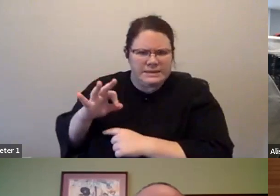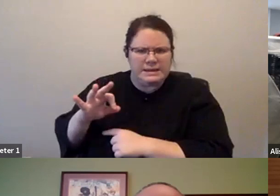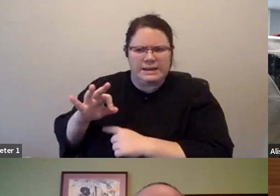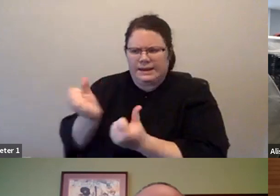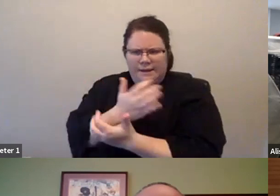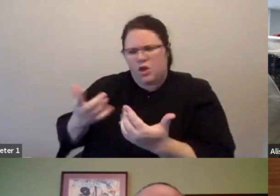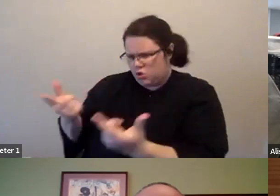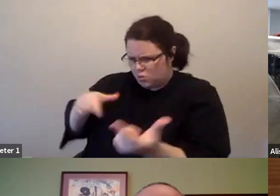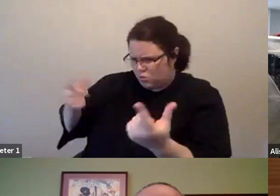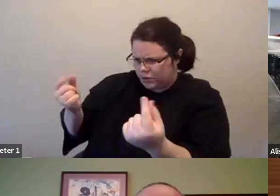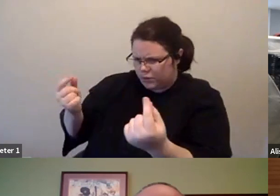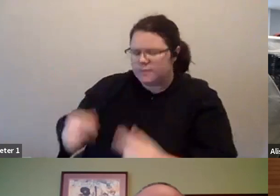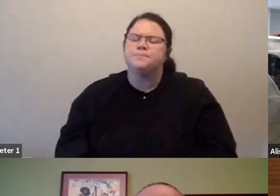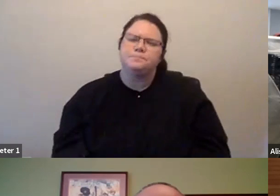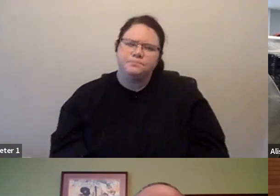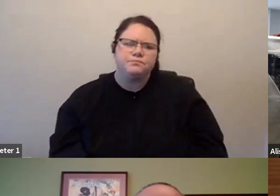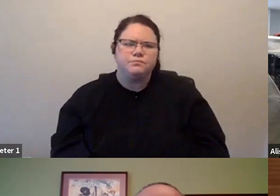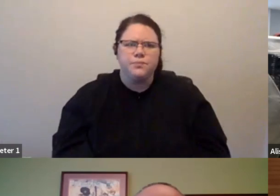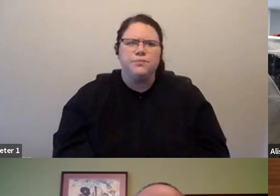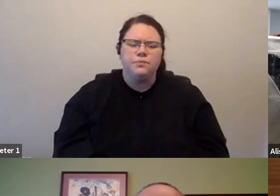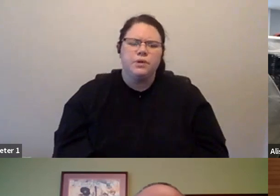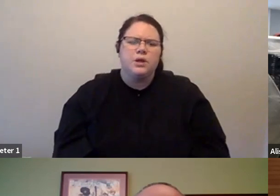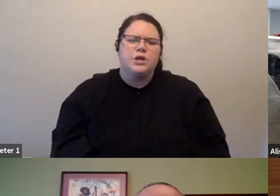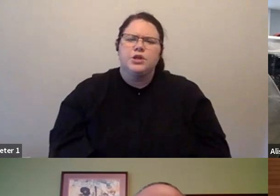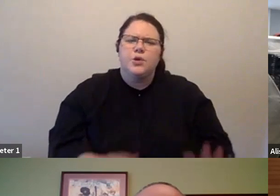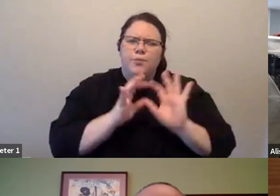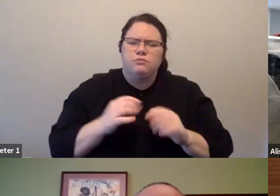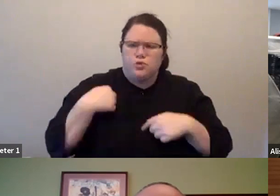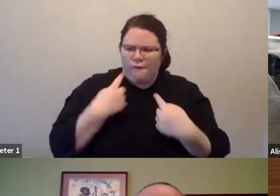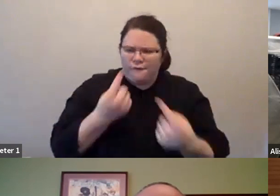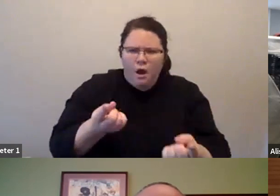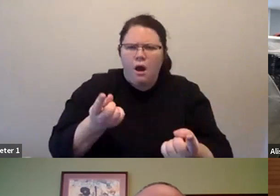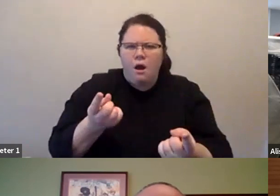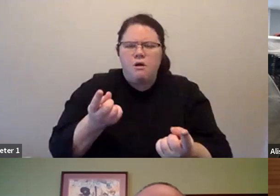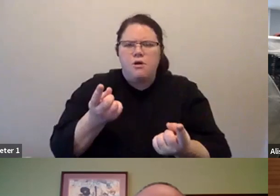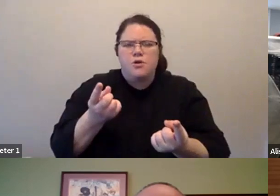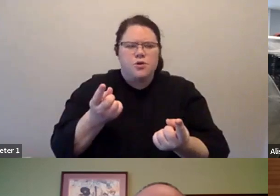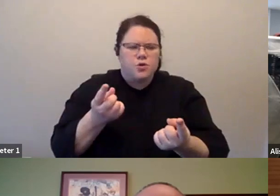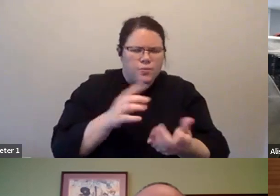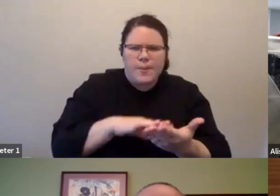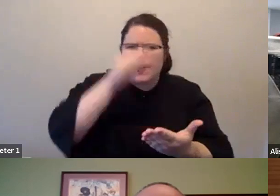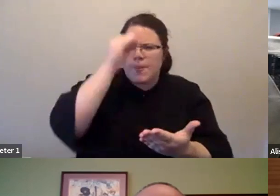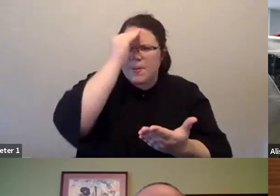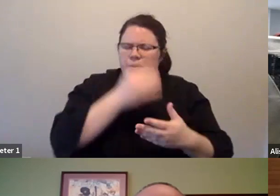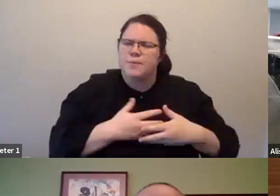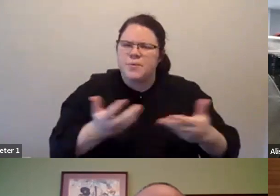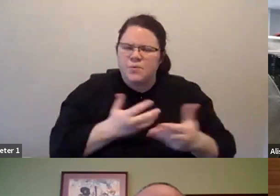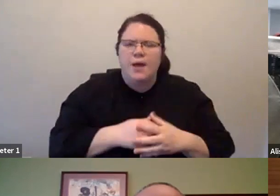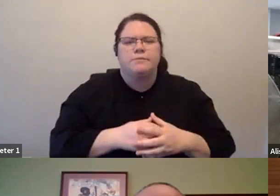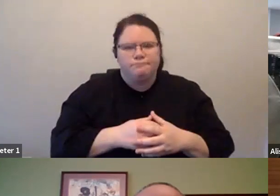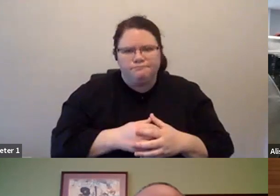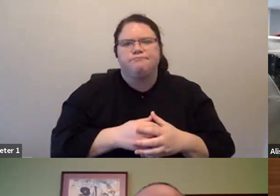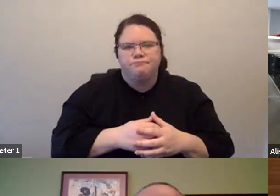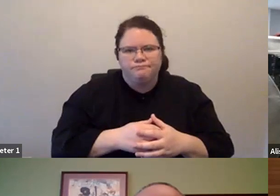Well, I think the realization from all of this, what we've learned is that this could not be